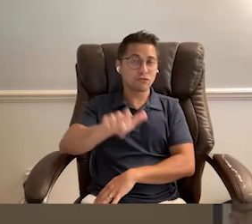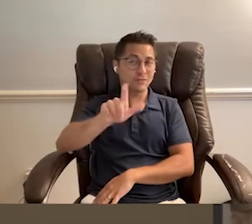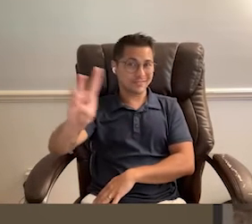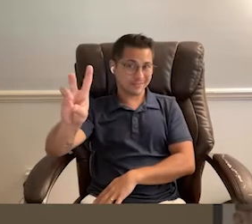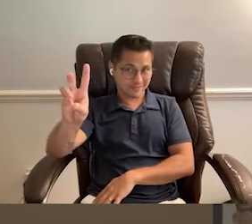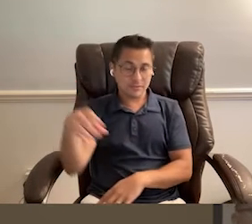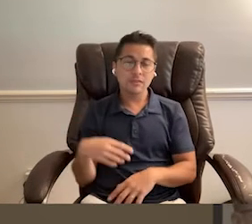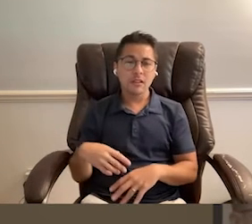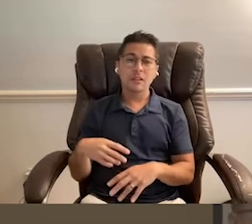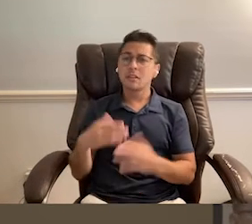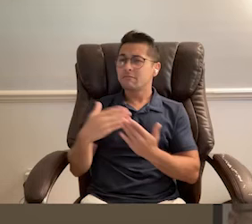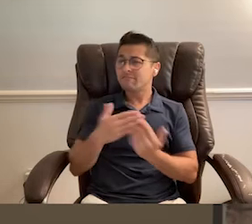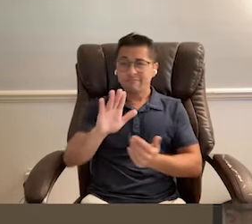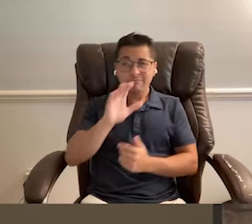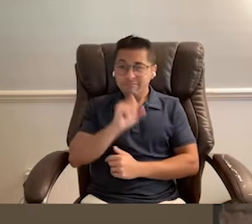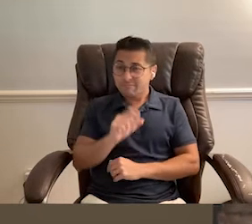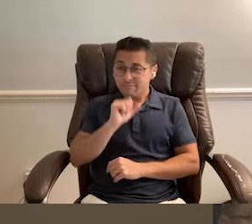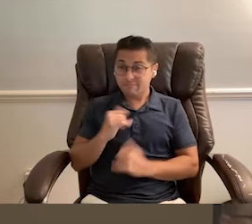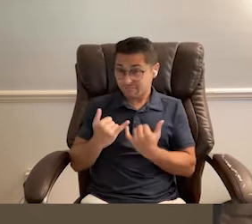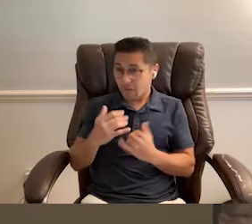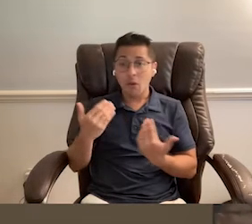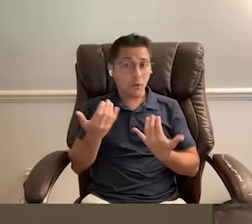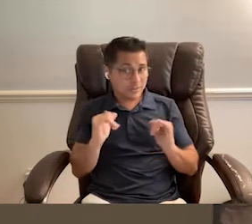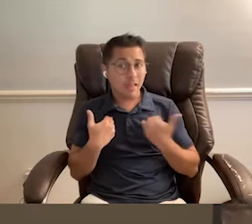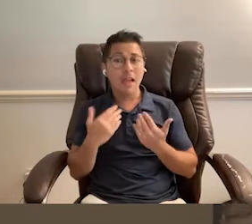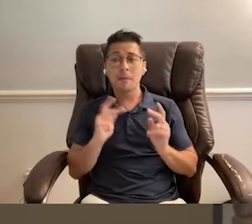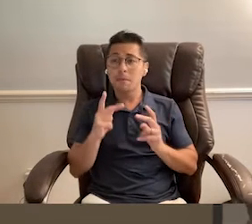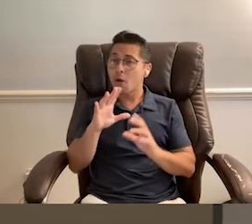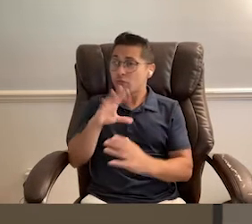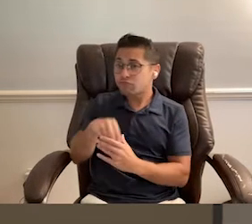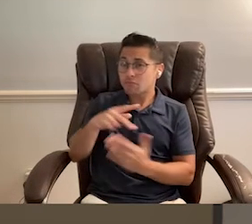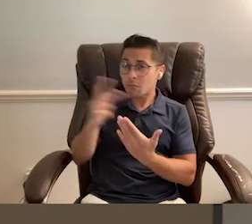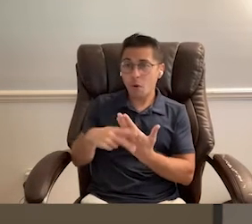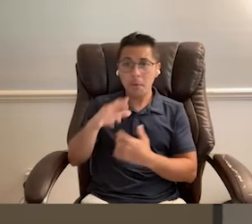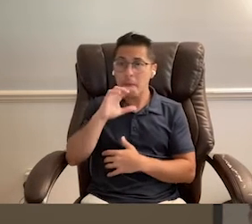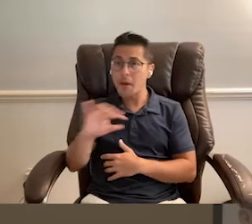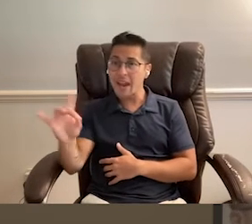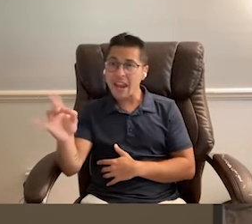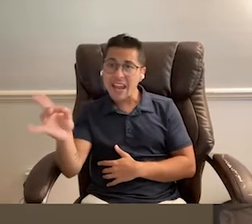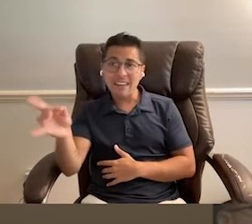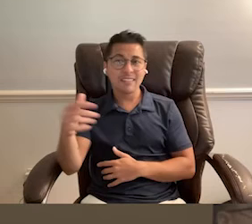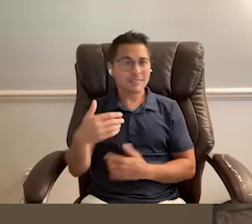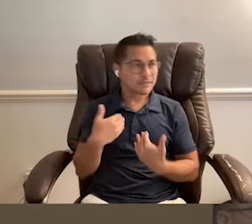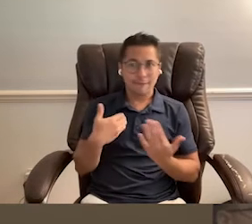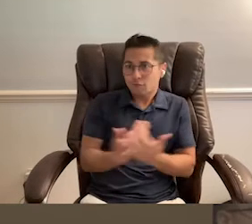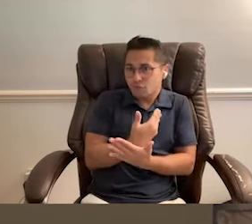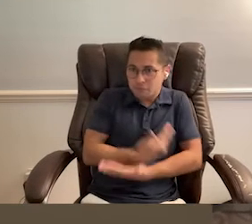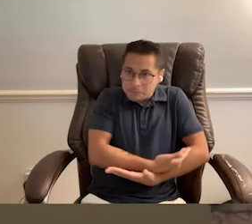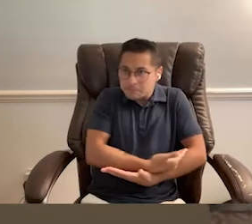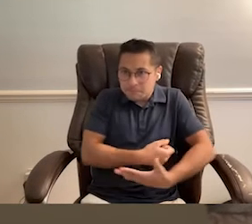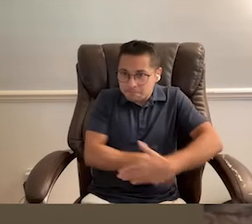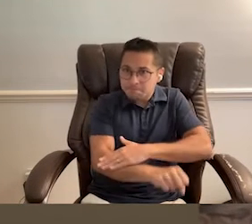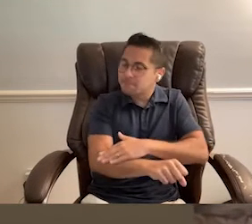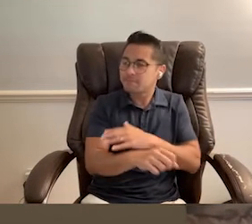your age now. We have people in the program in their late 80s. We have newborns in the program. As long as that diagnosis of a